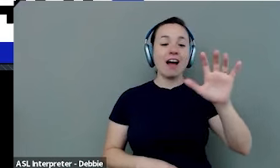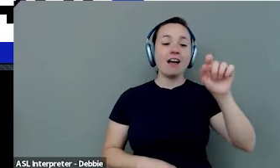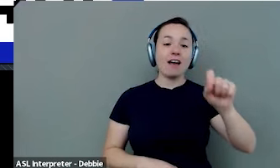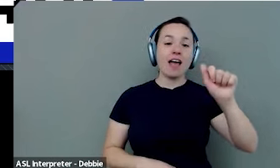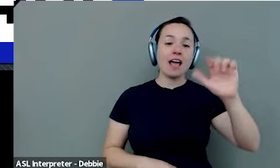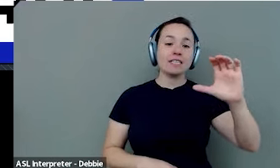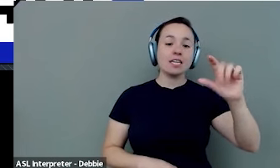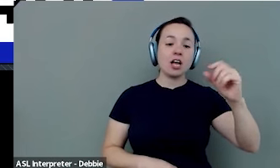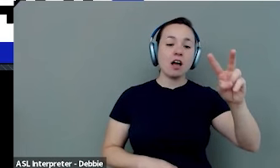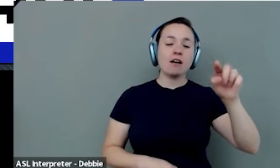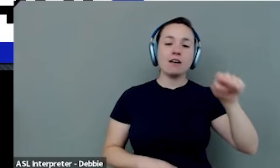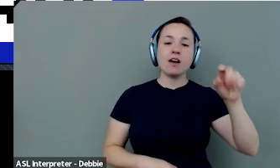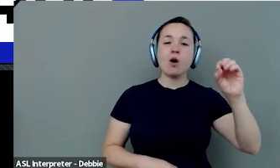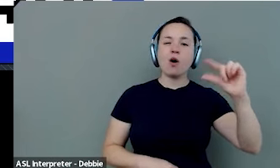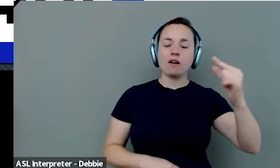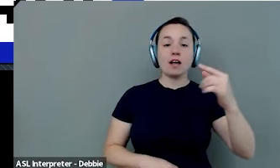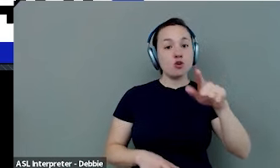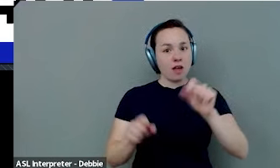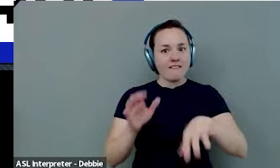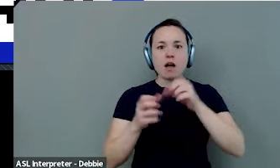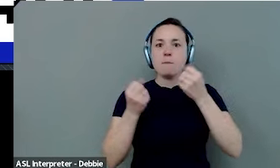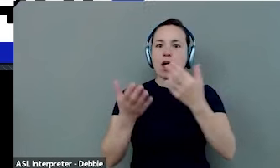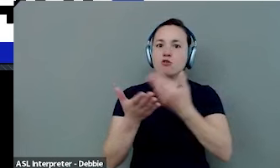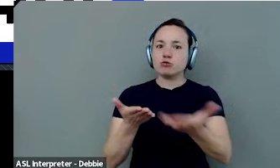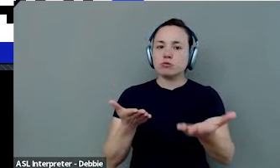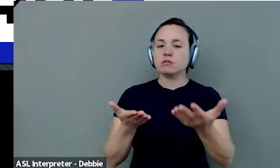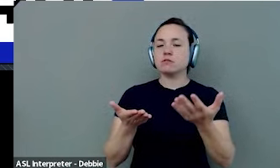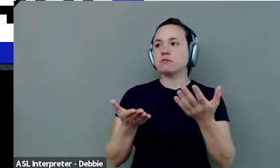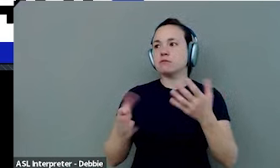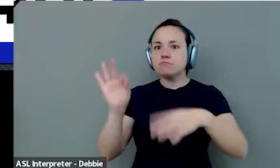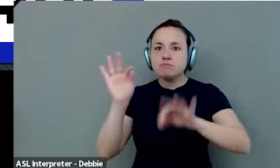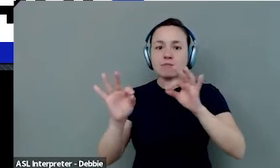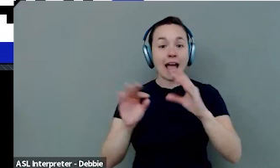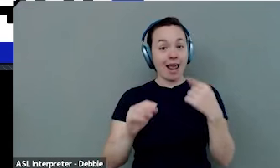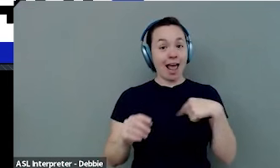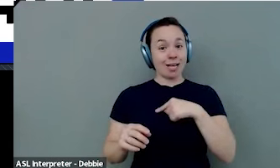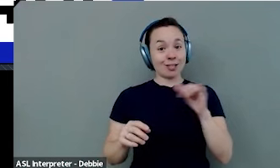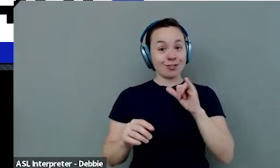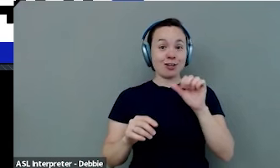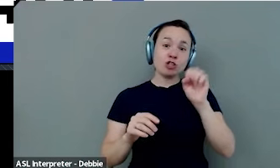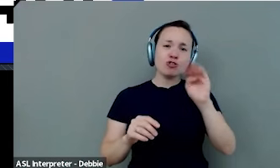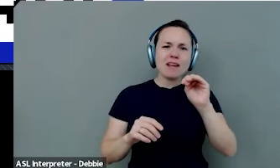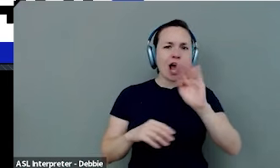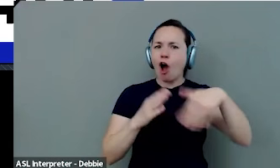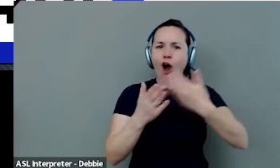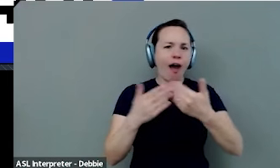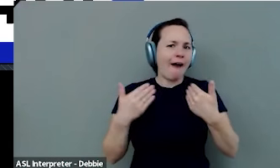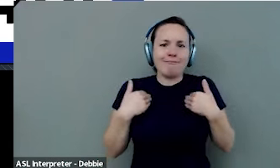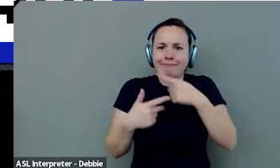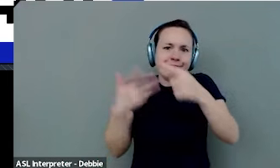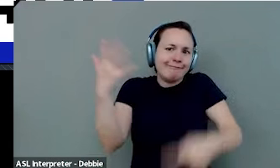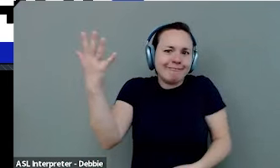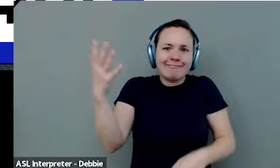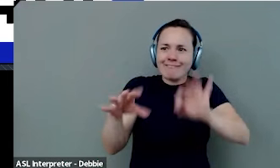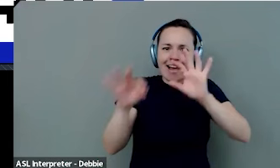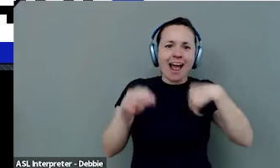district5@acgov.org. And there you can find many resources and you can find us on all social media platforms. We also have a